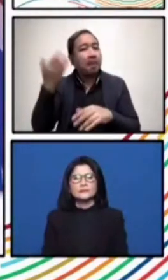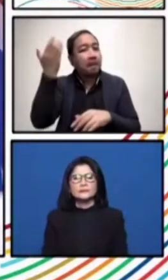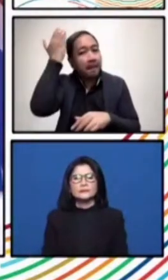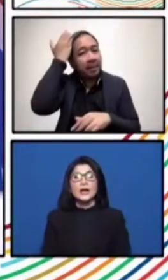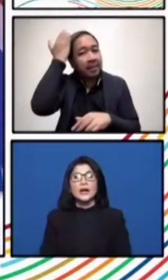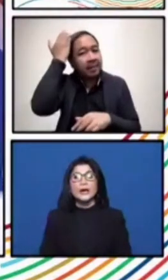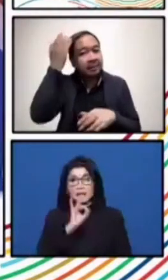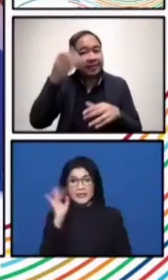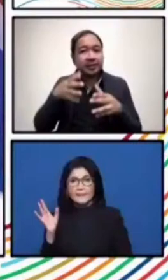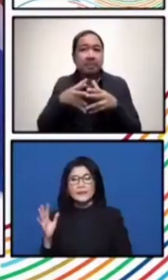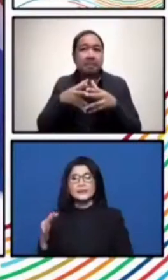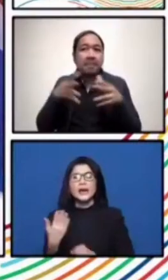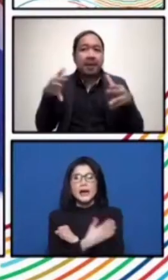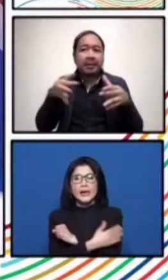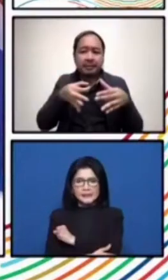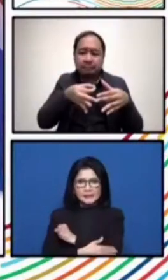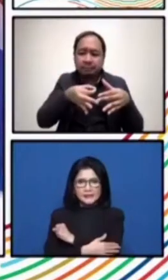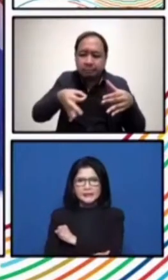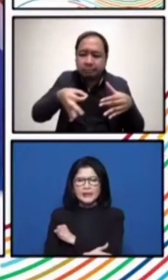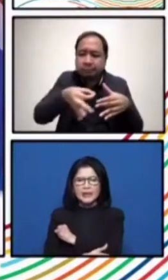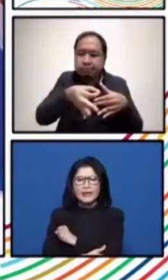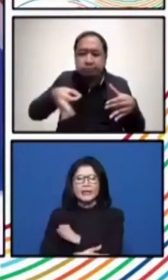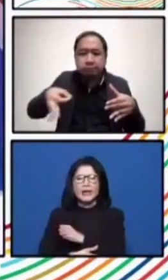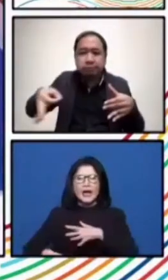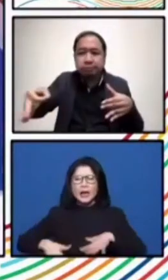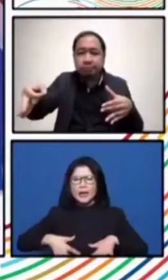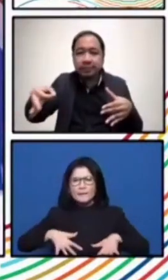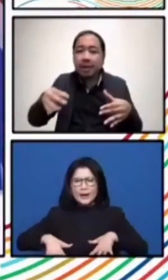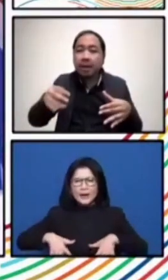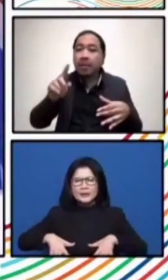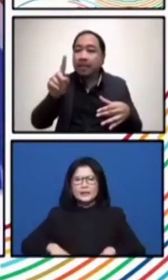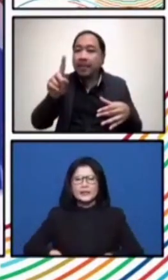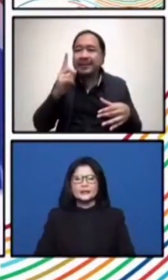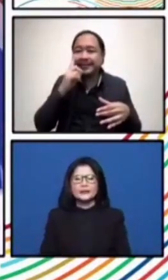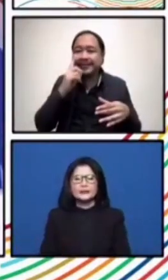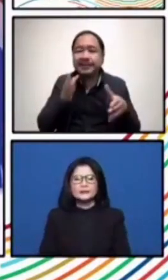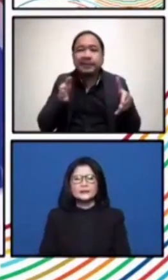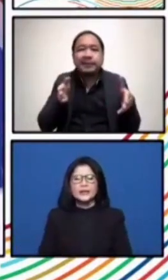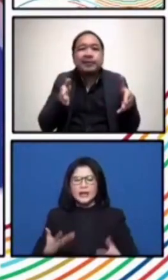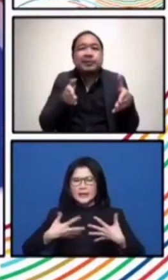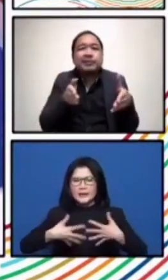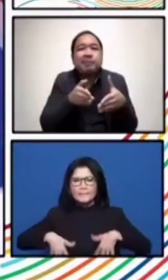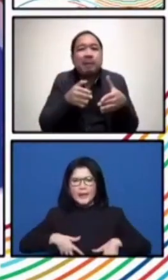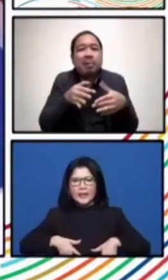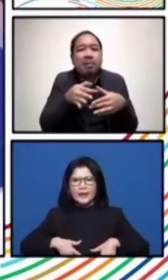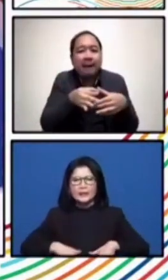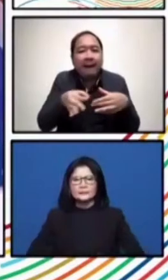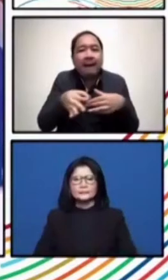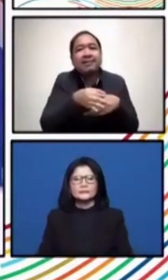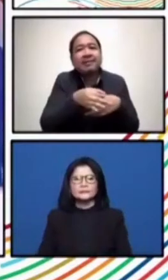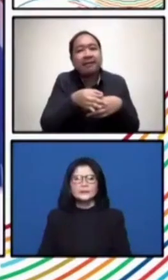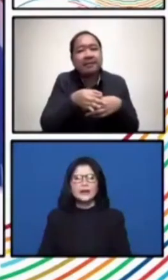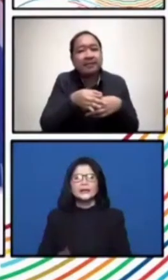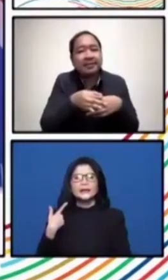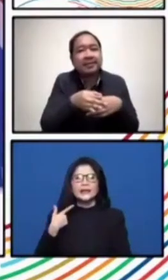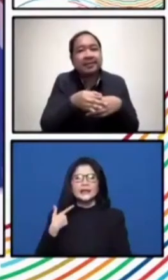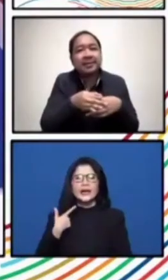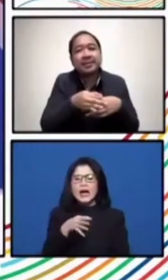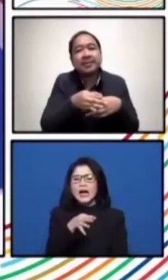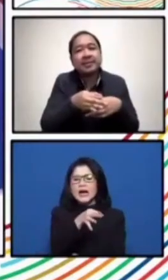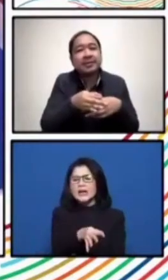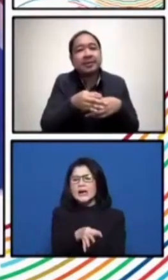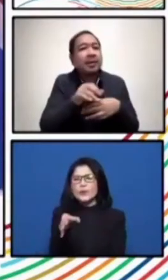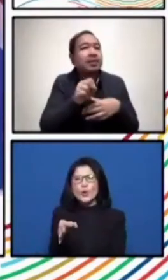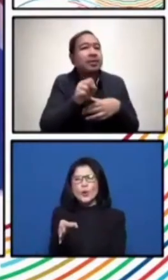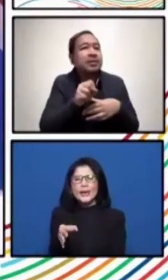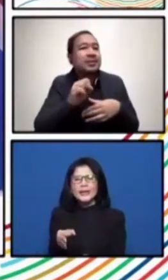countries but it is also among the most low-lying small island states of the world the geographical distribution of